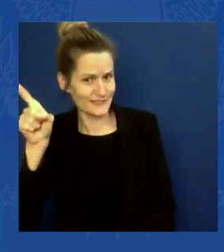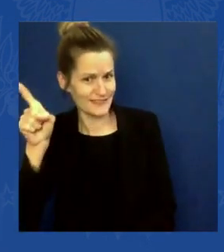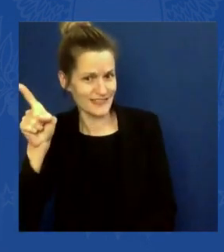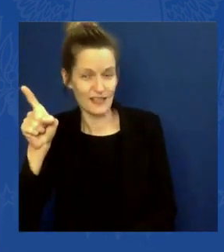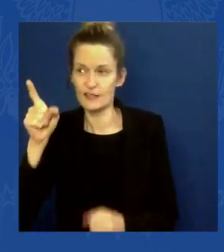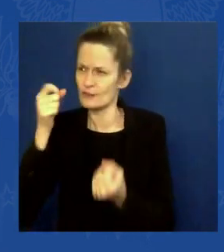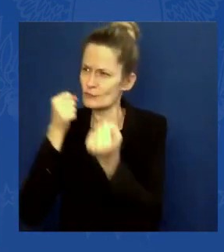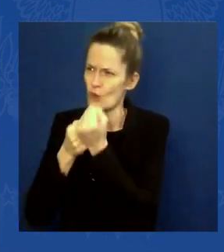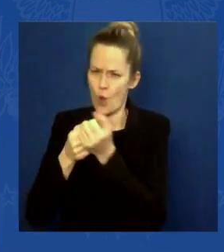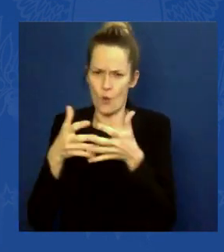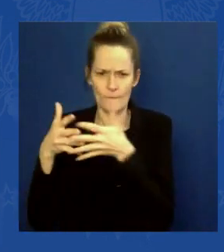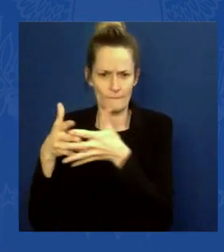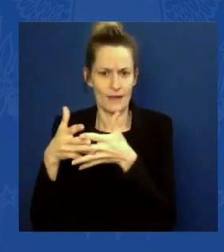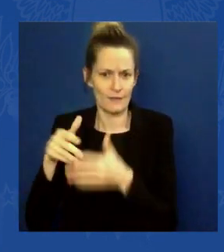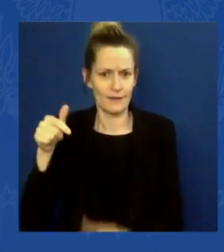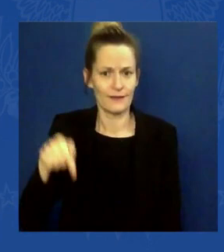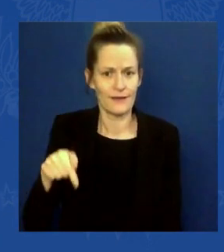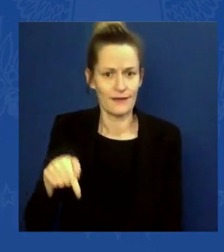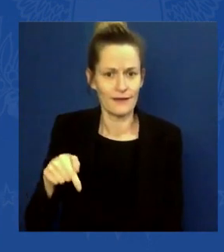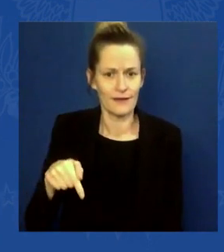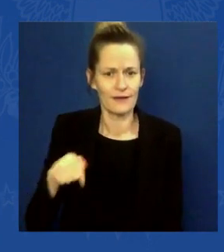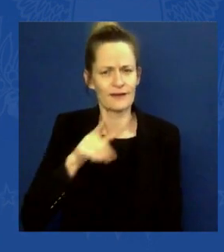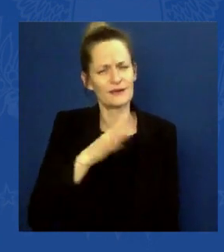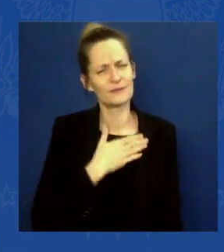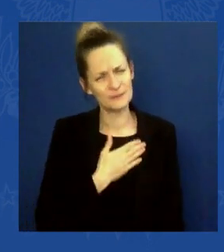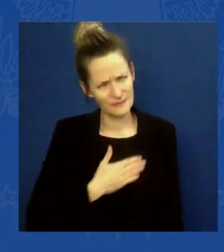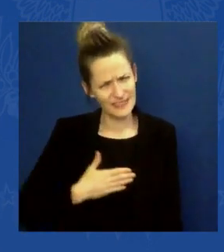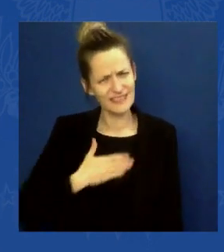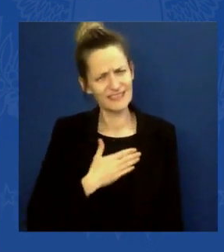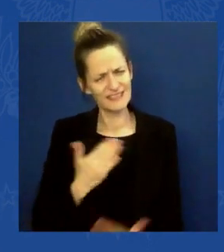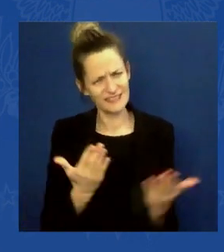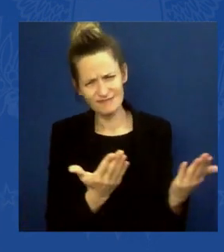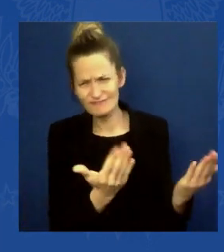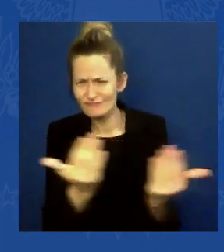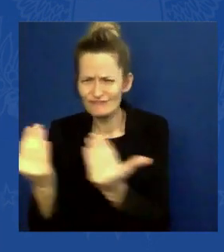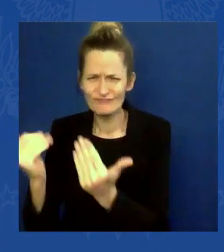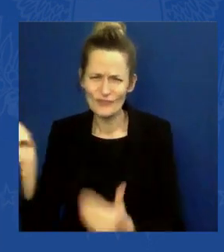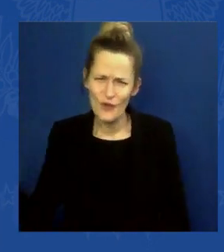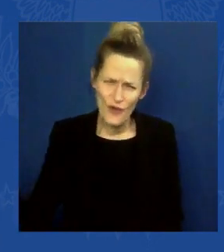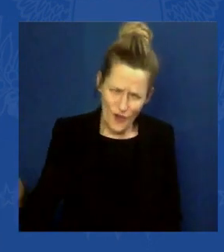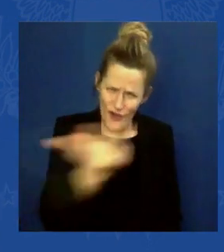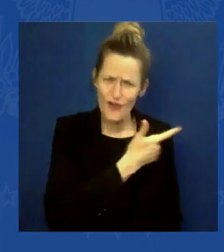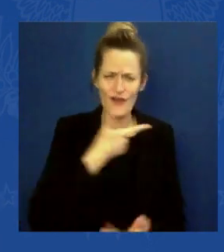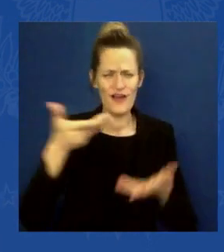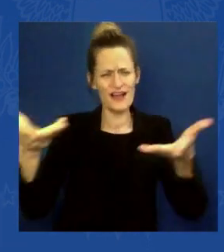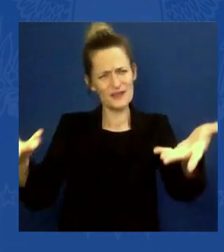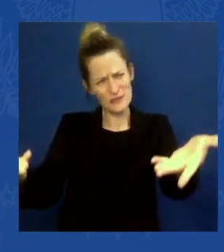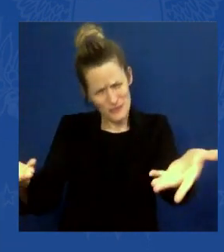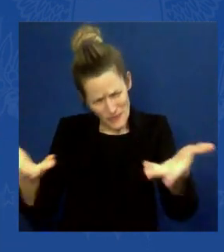Please join me in welcoming the President of the United States of America, Joe Biden.